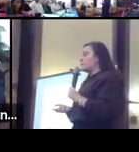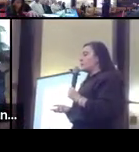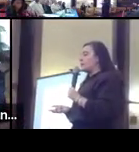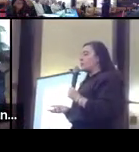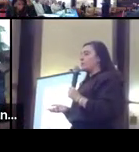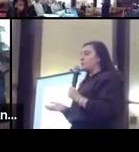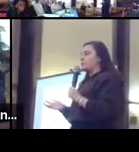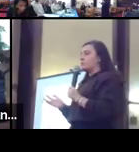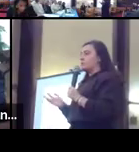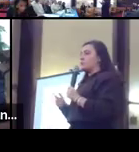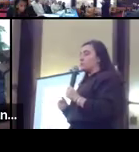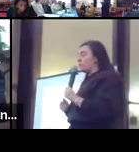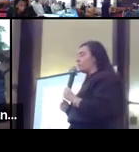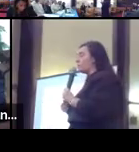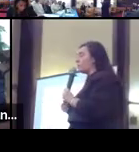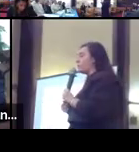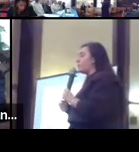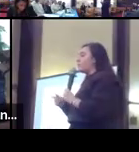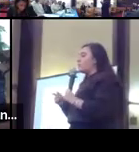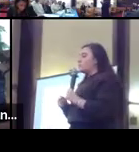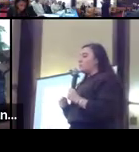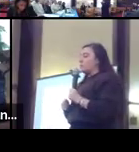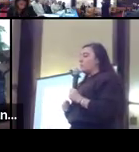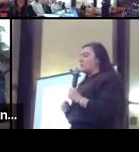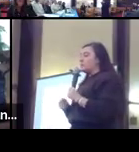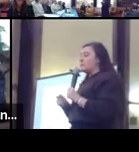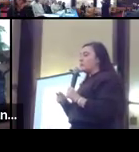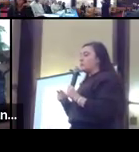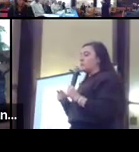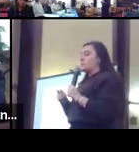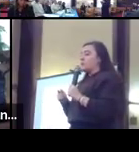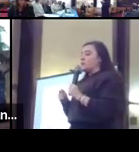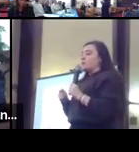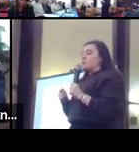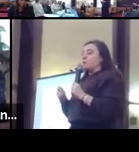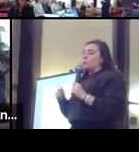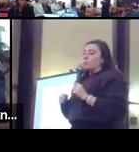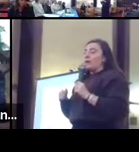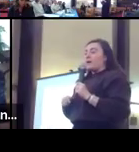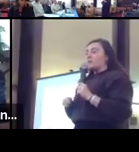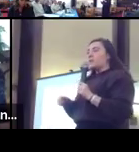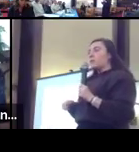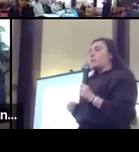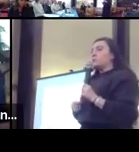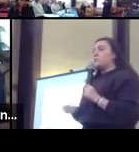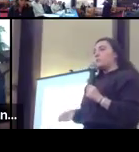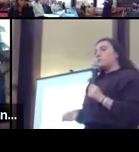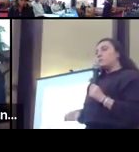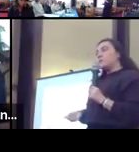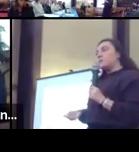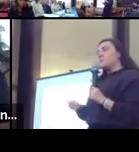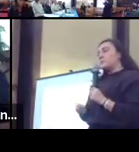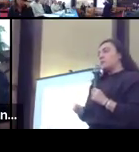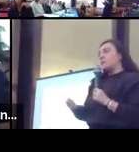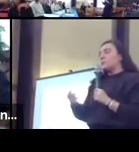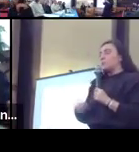types outlined in the growth framework. And that also identifies the appropriate housing technology for